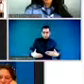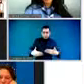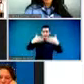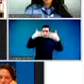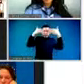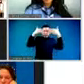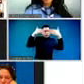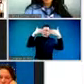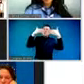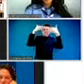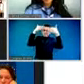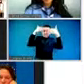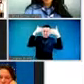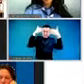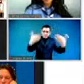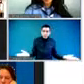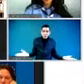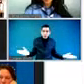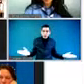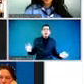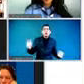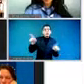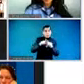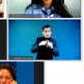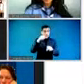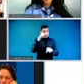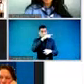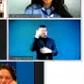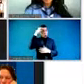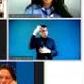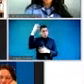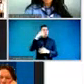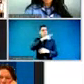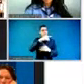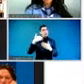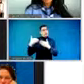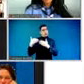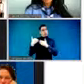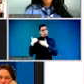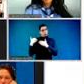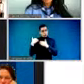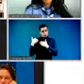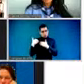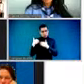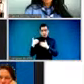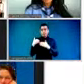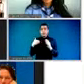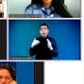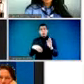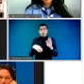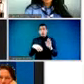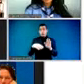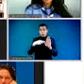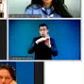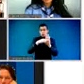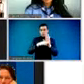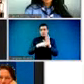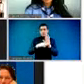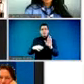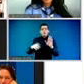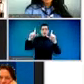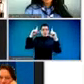books that have paintings or pictures of young girls only in the kitchen helping their mothers while the boys